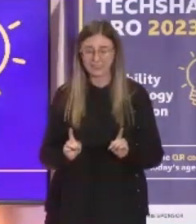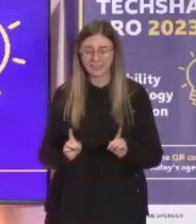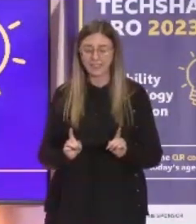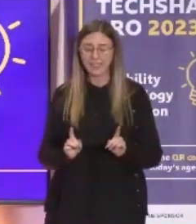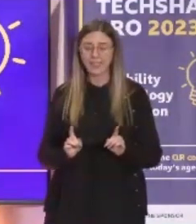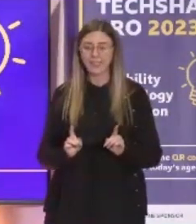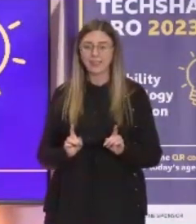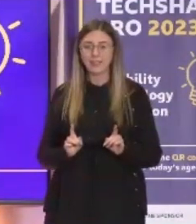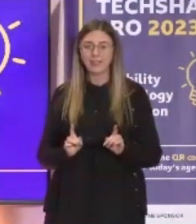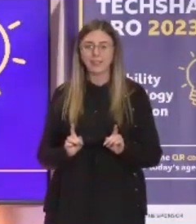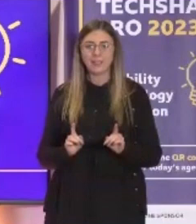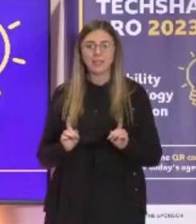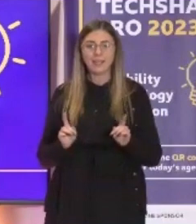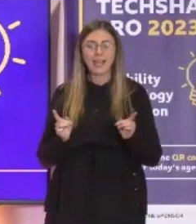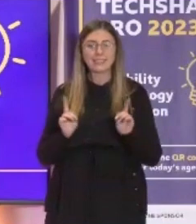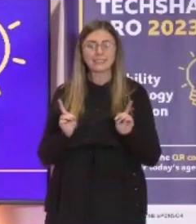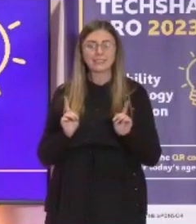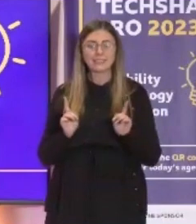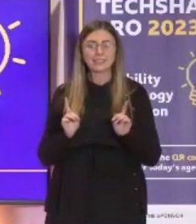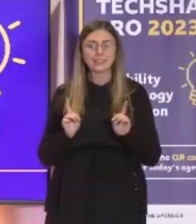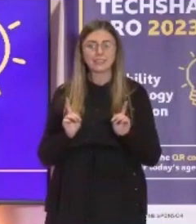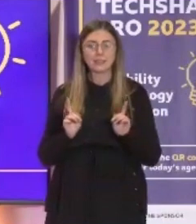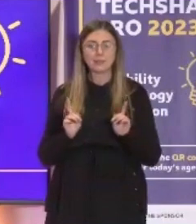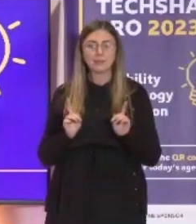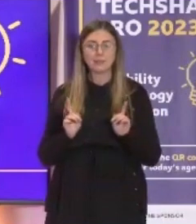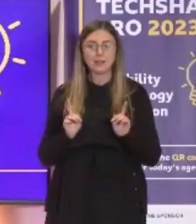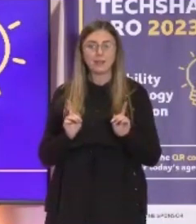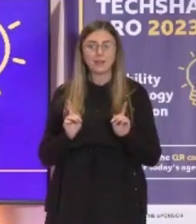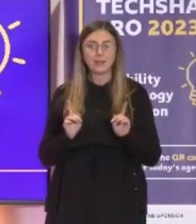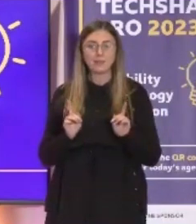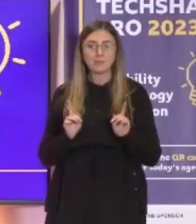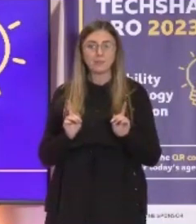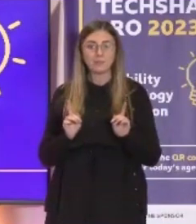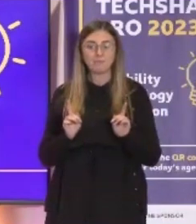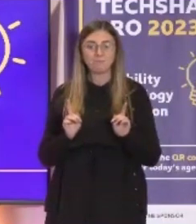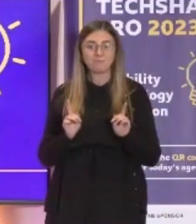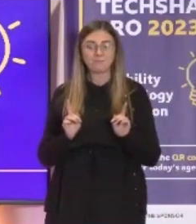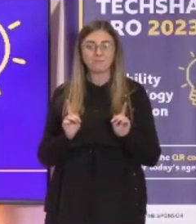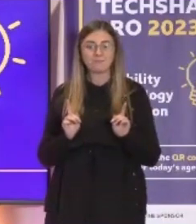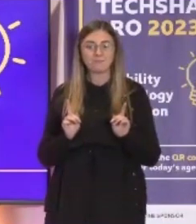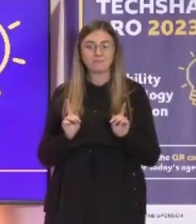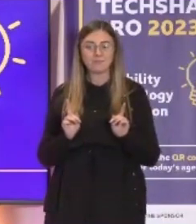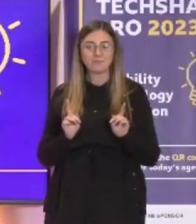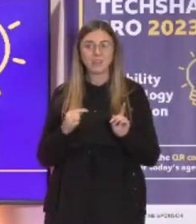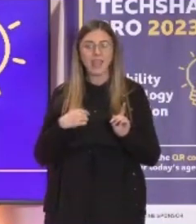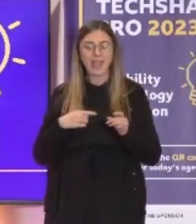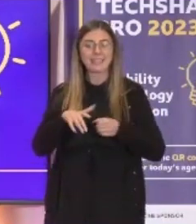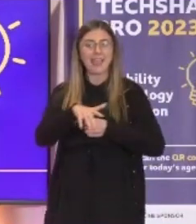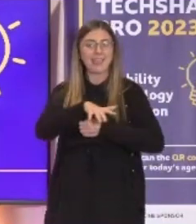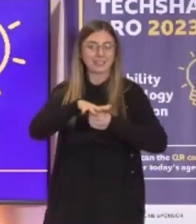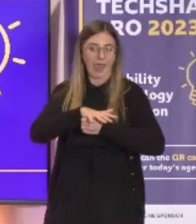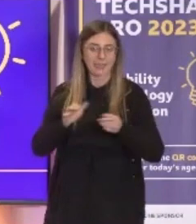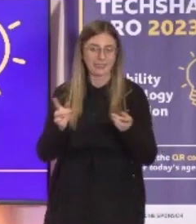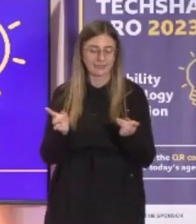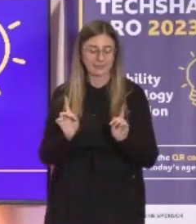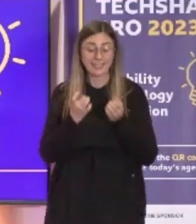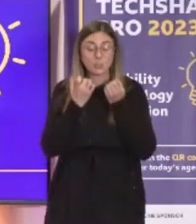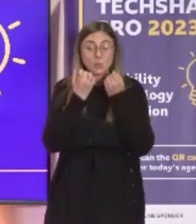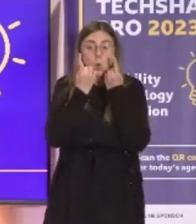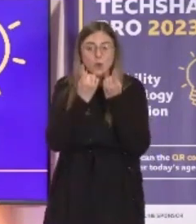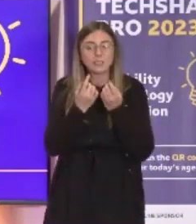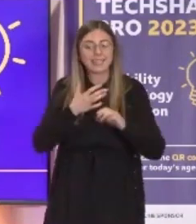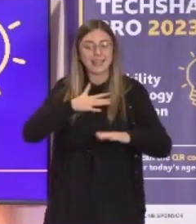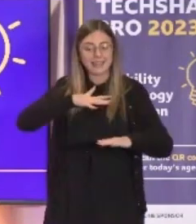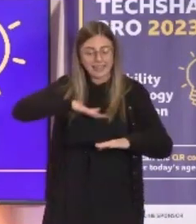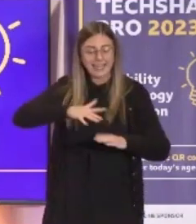physical manifestation of the mantra, nothing about us without us. Half the space is dedicated to understanding the needs